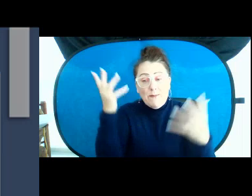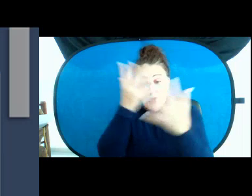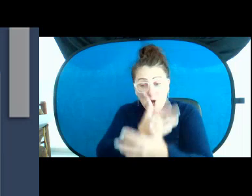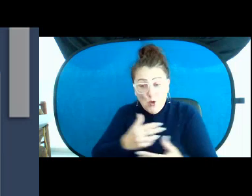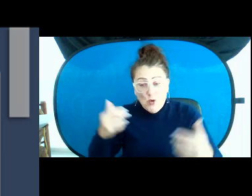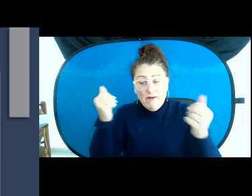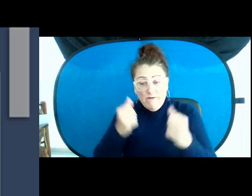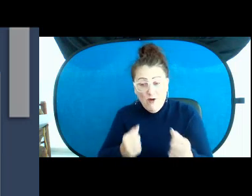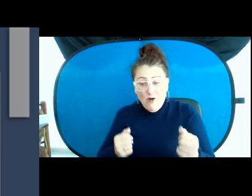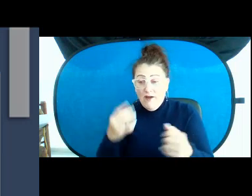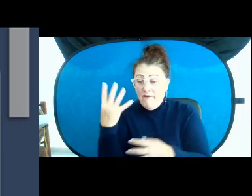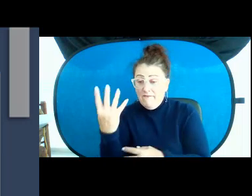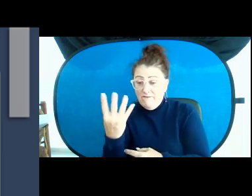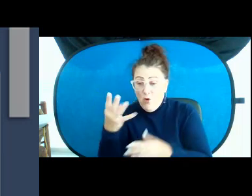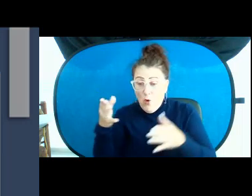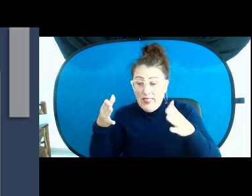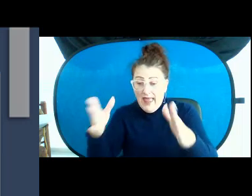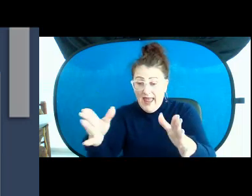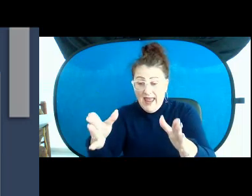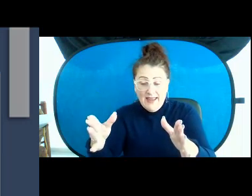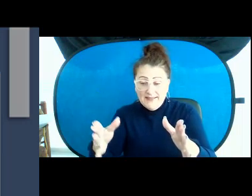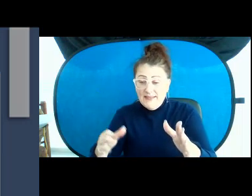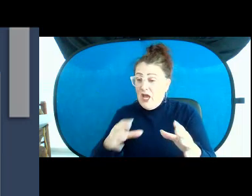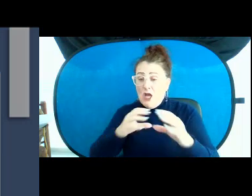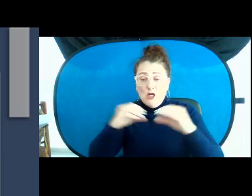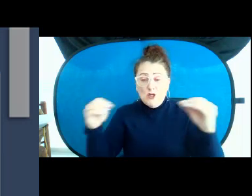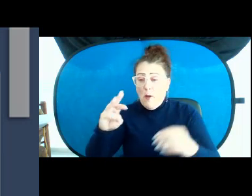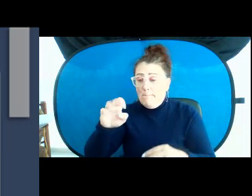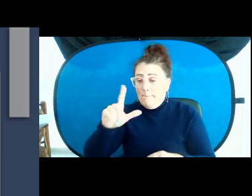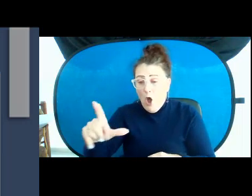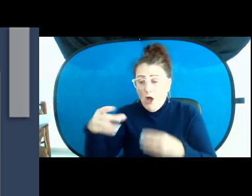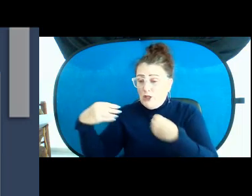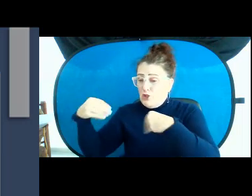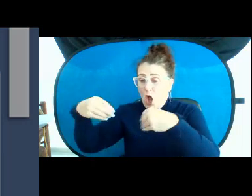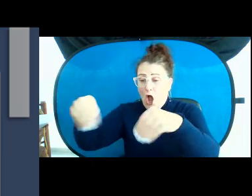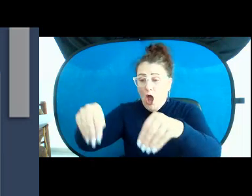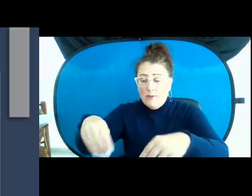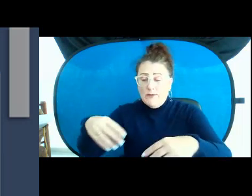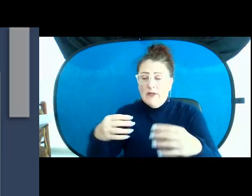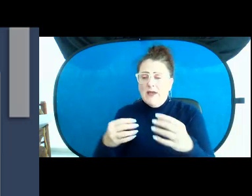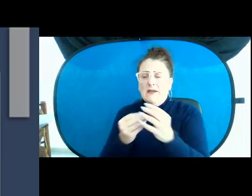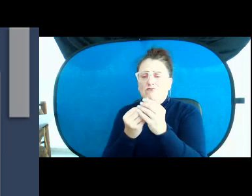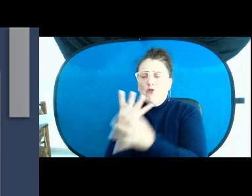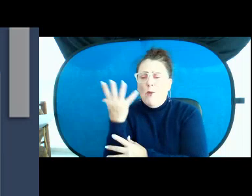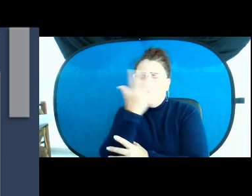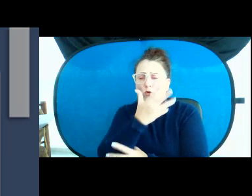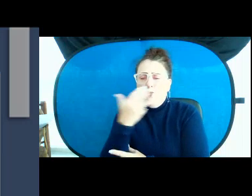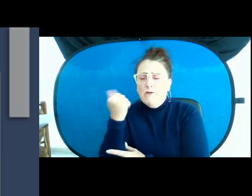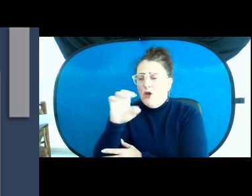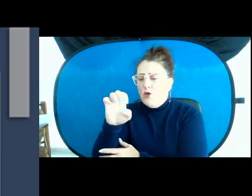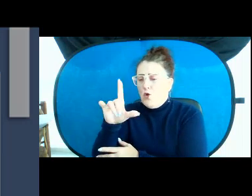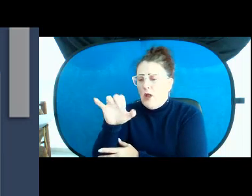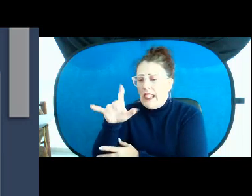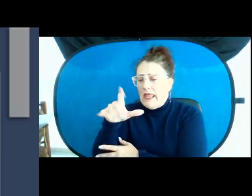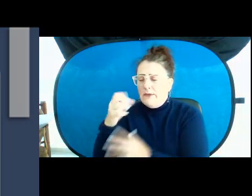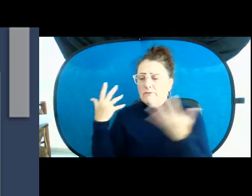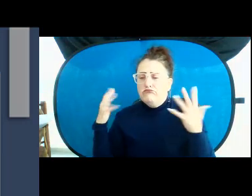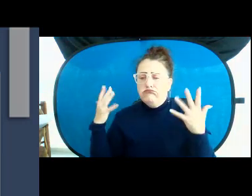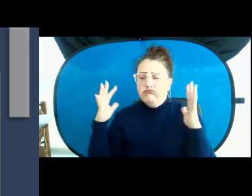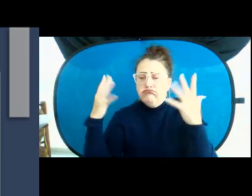only 4 lanes wide and largely without strip malls or commerce, with a historic grove of stately eucalyptus lining the highway.